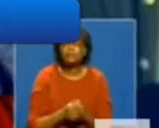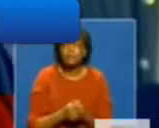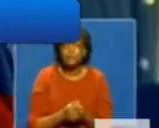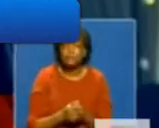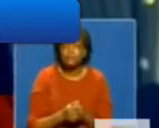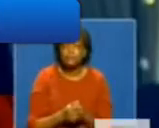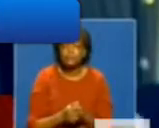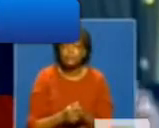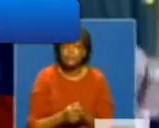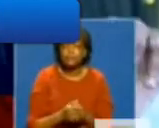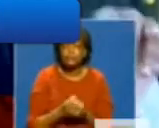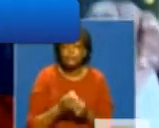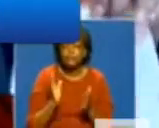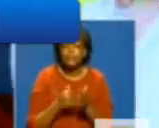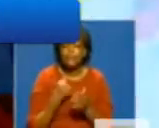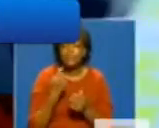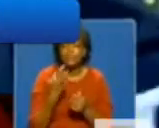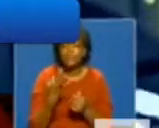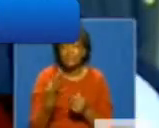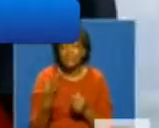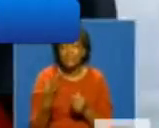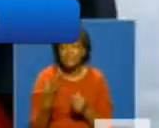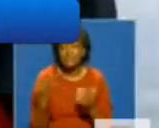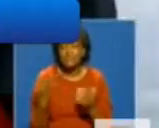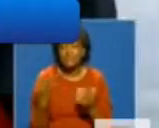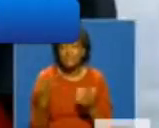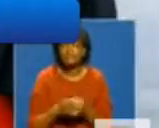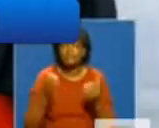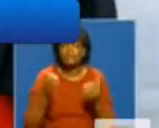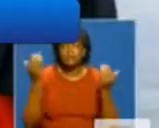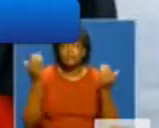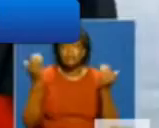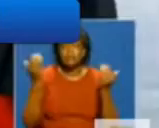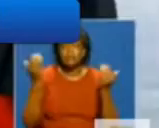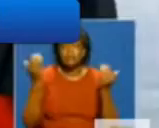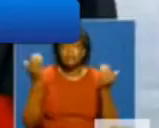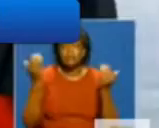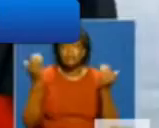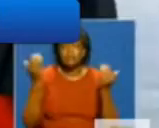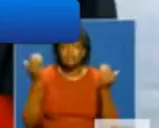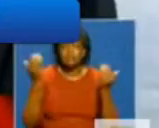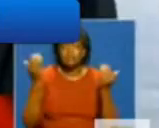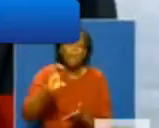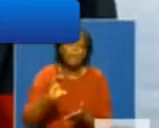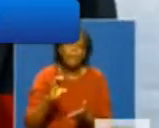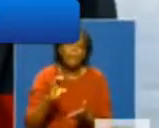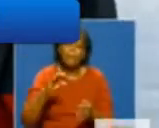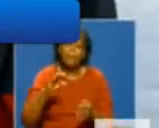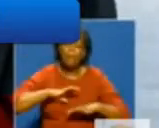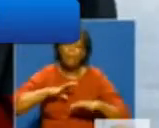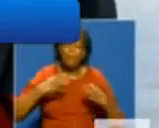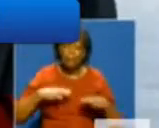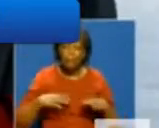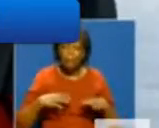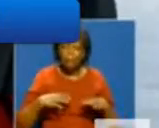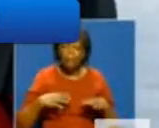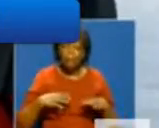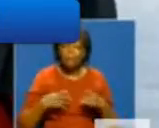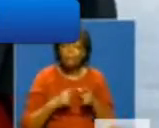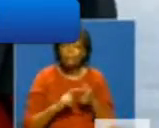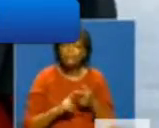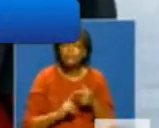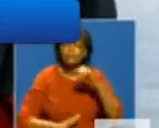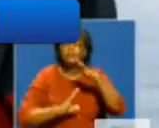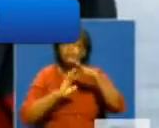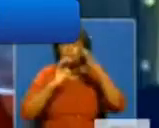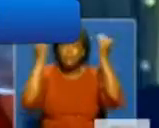133, where the court affirmed that the IBC had quorum. And what's important, my lord, is that the Superior Court in this